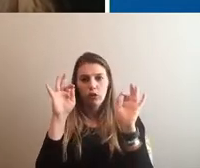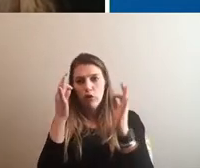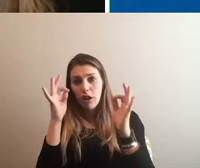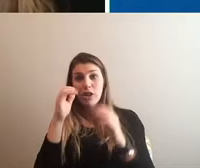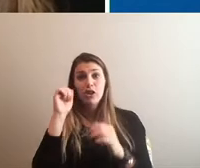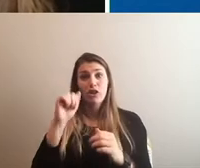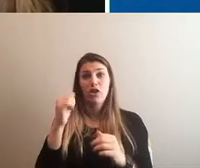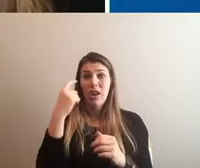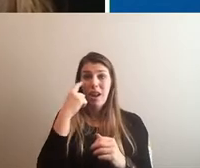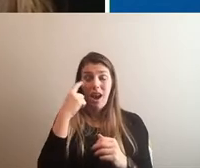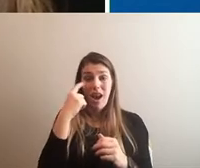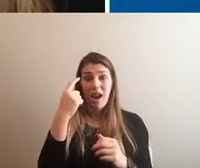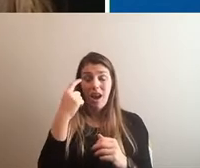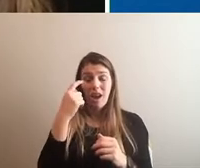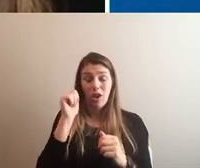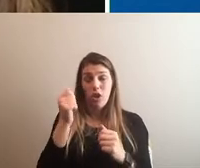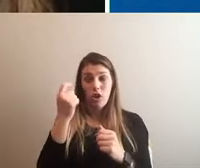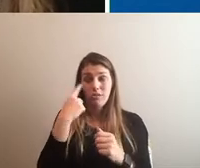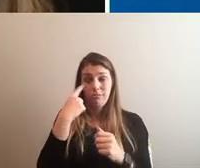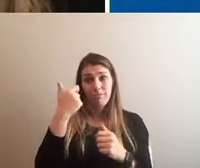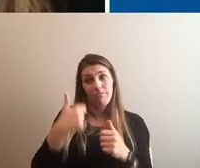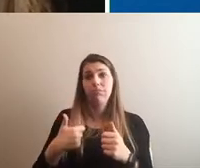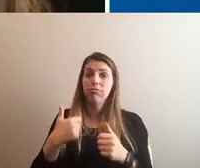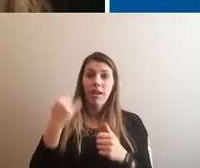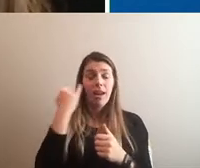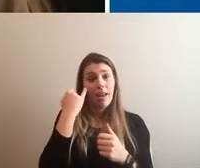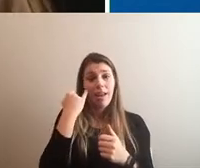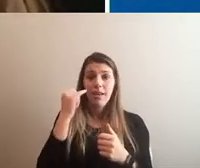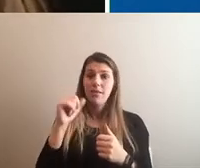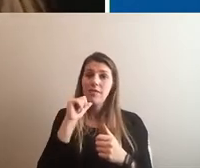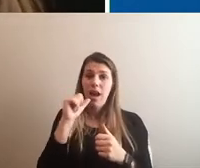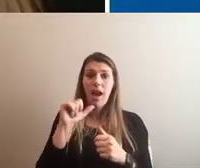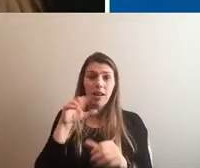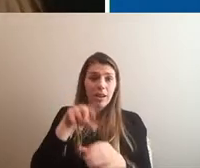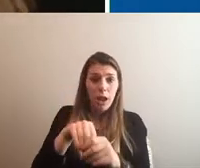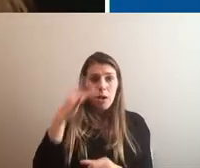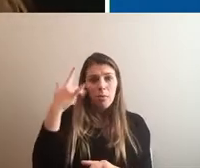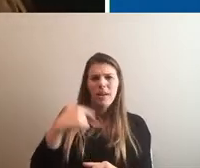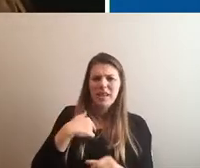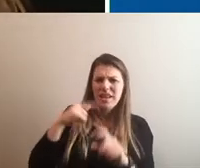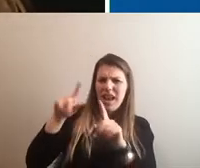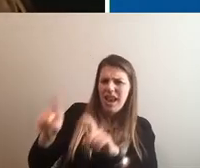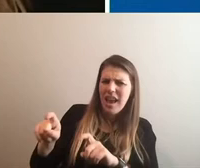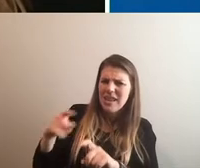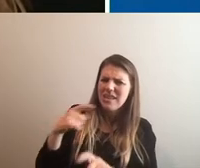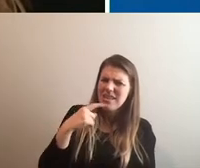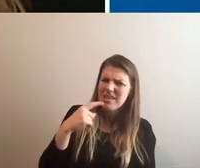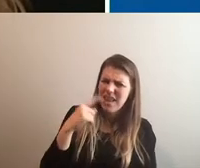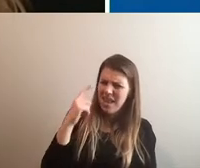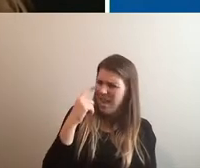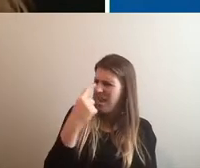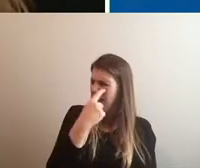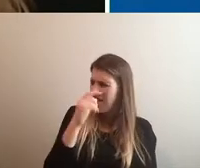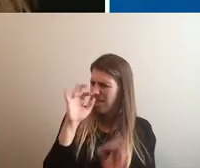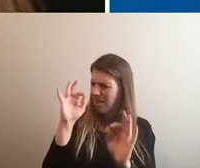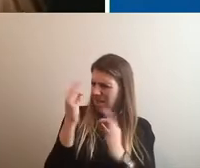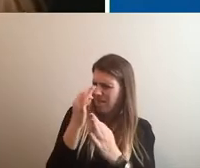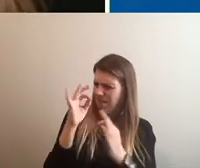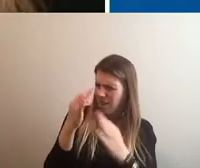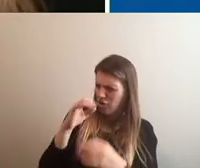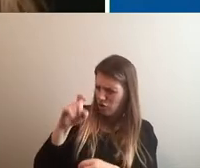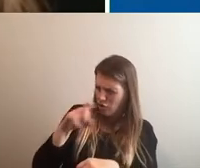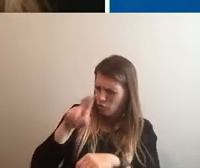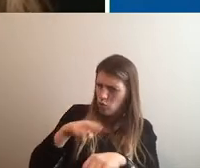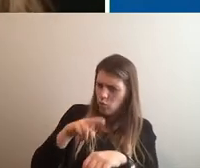eye if we wouldn't have gotten that intervention. And it was only because I asked and said, should those eyes be crossing like that? She was